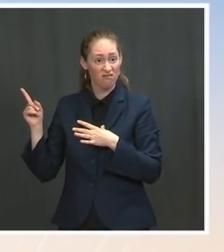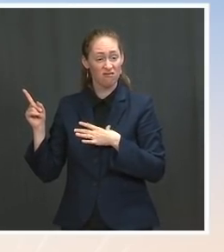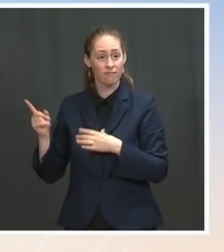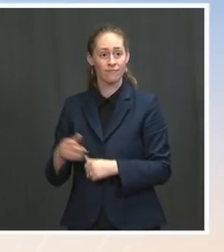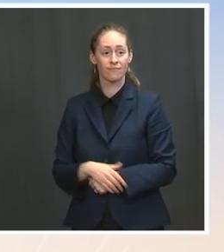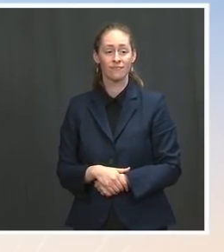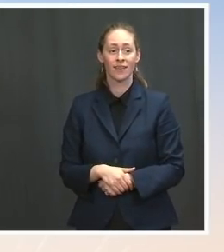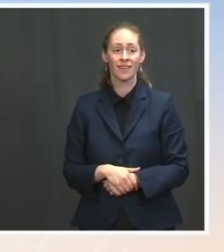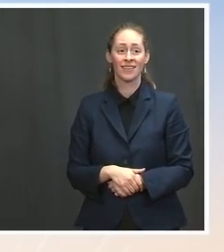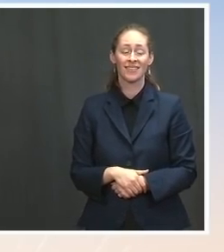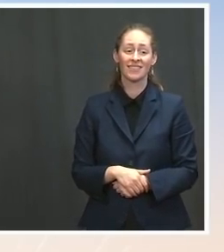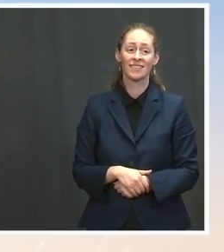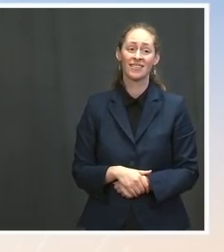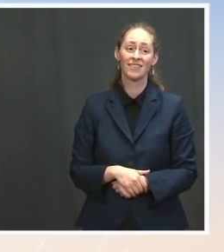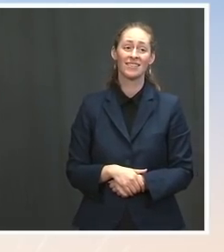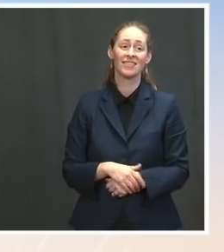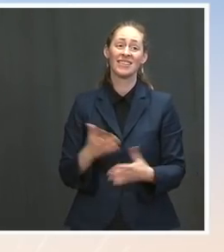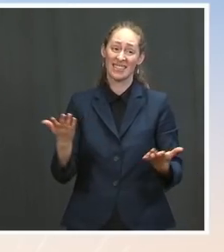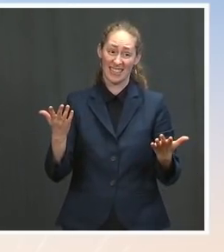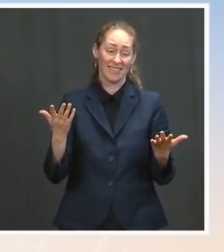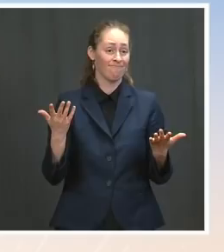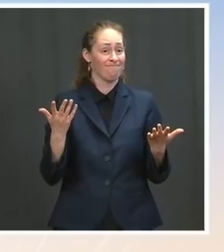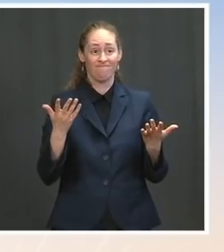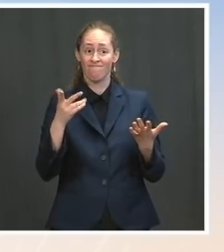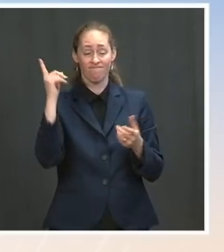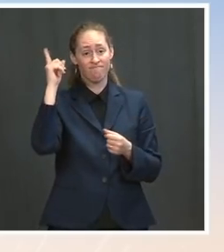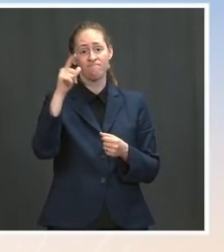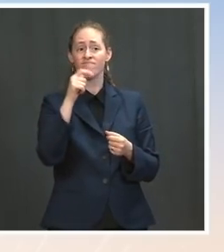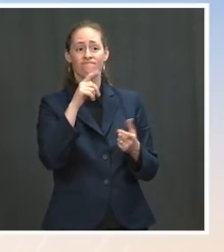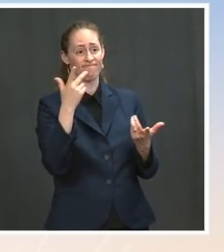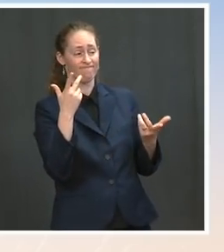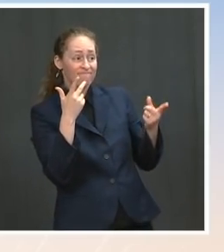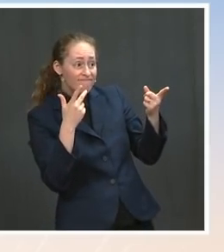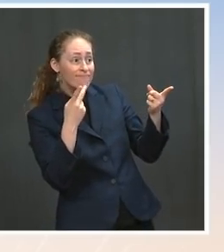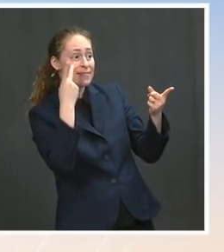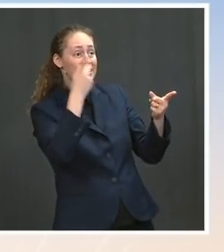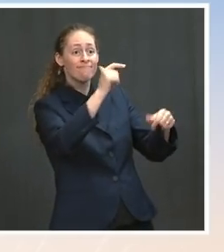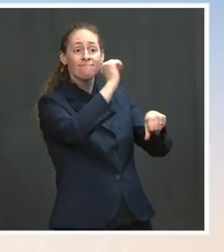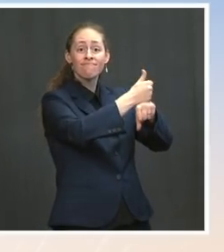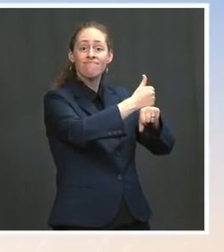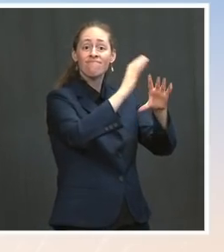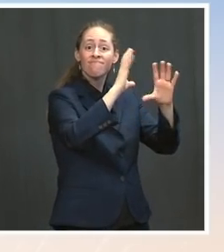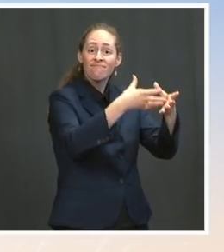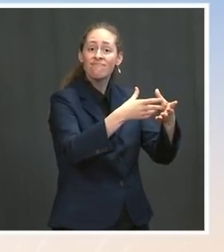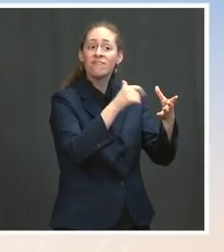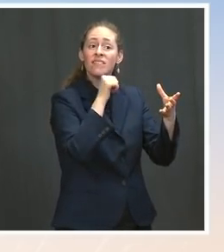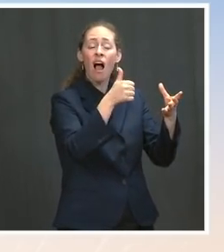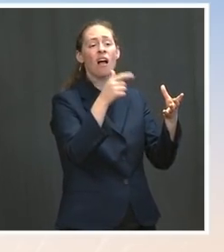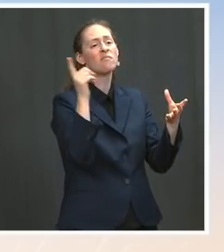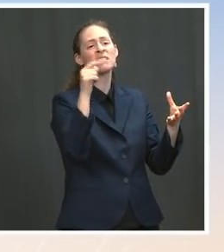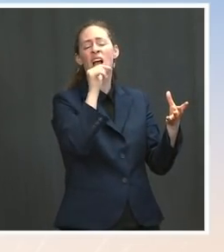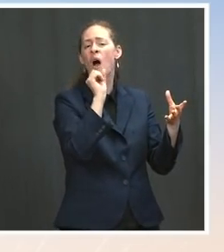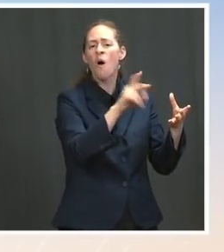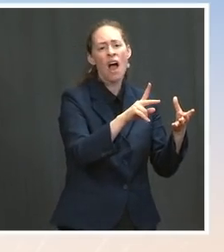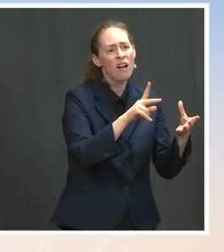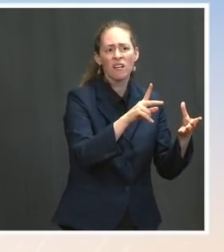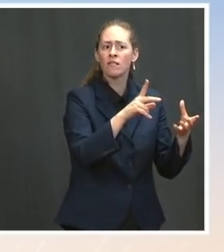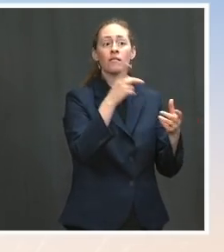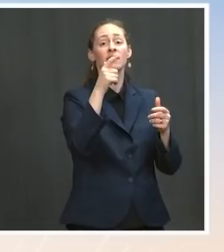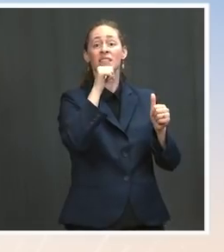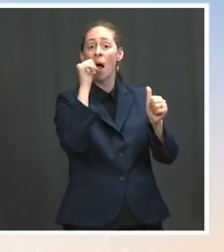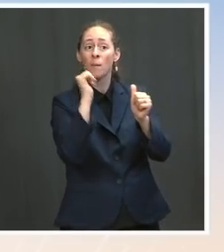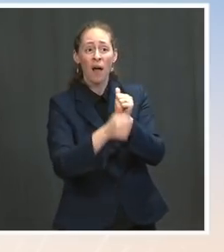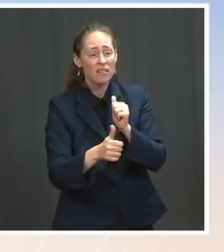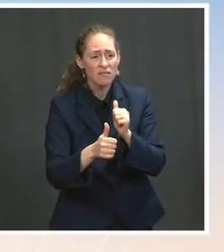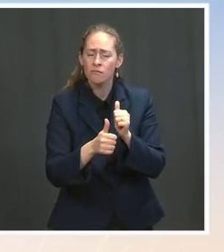okay with a January 6th commission not being in place. He's not okay with voting rights not passing, and he will continue to